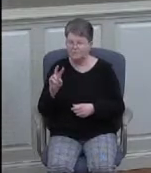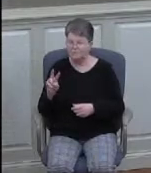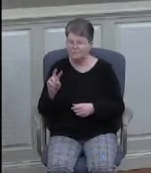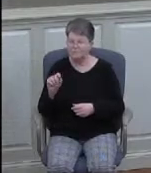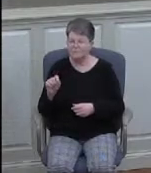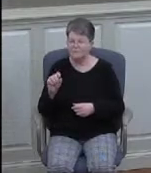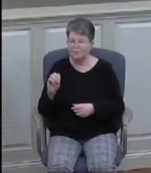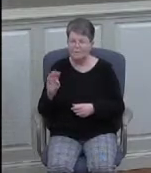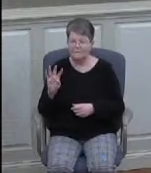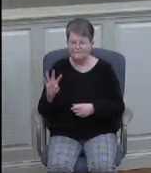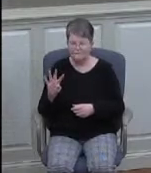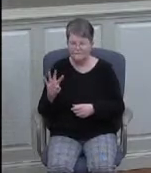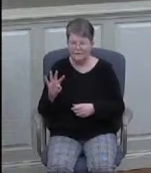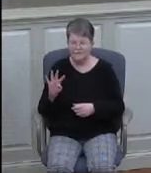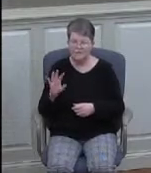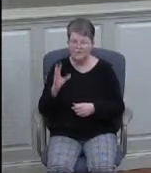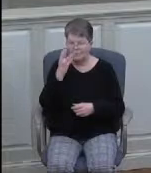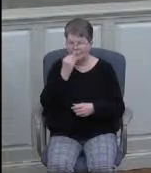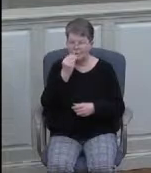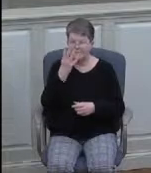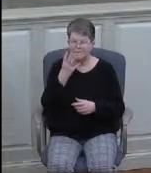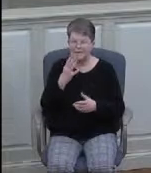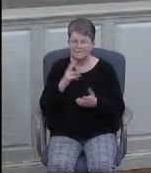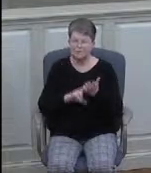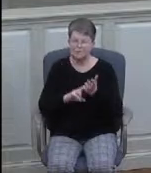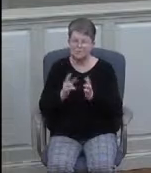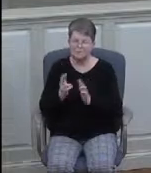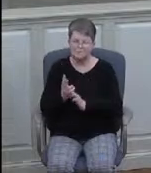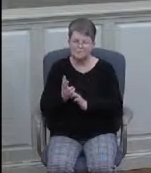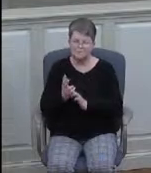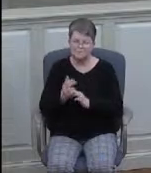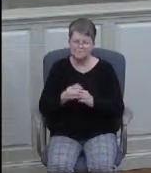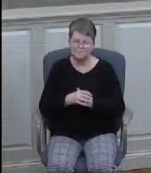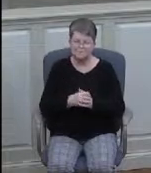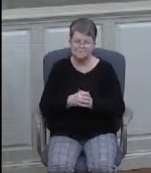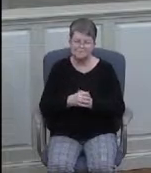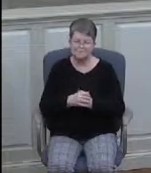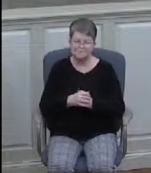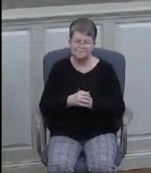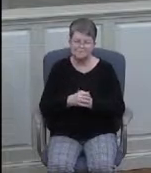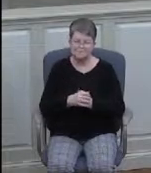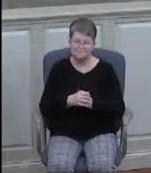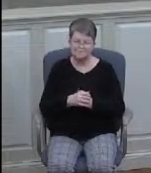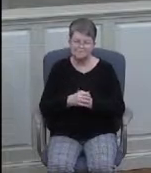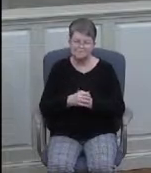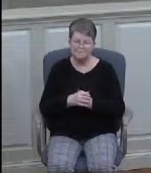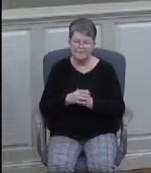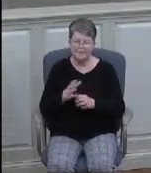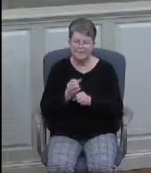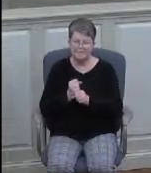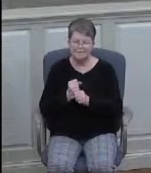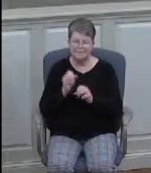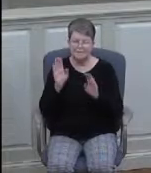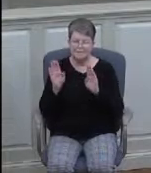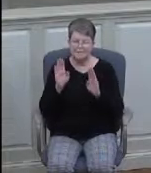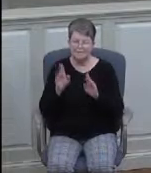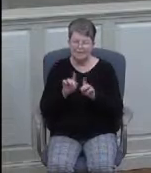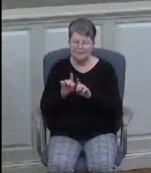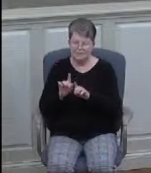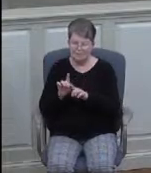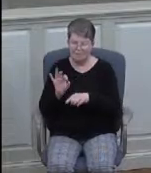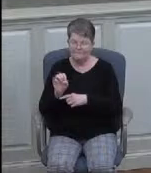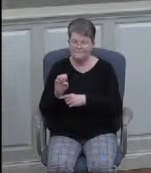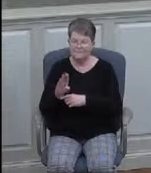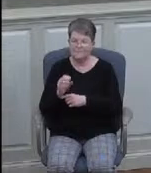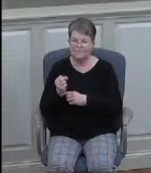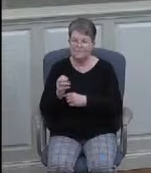2021-02-22-04. This is the beautification contract bid award. Continue, sir. Yes, we received bids also on February 16th